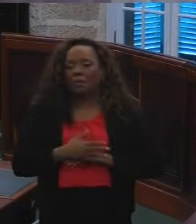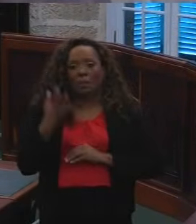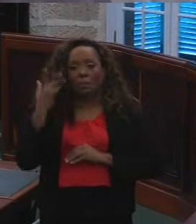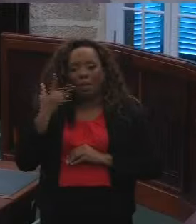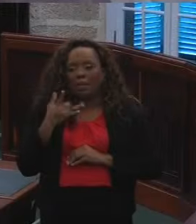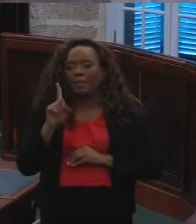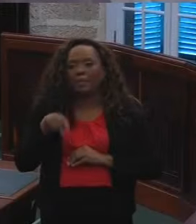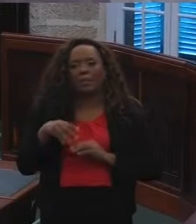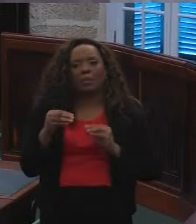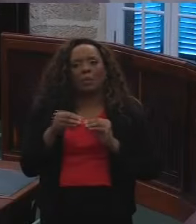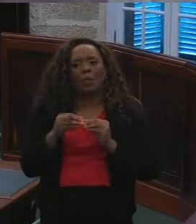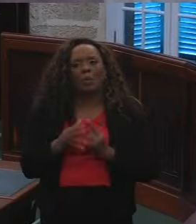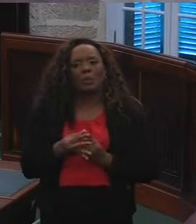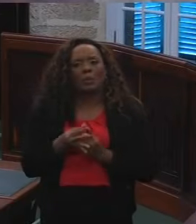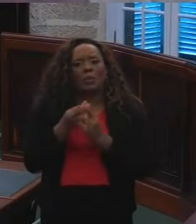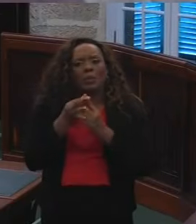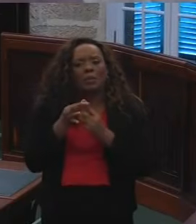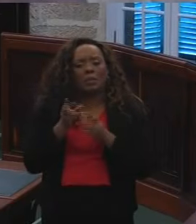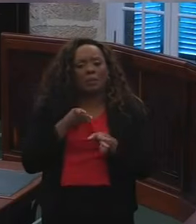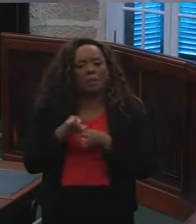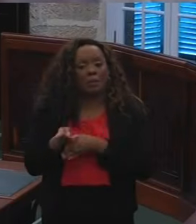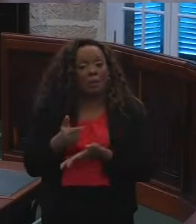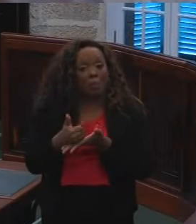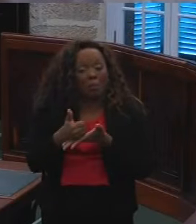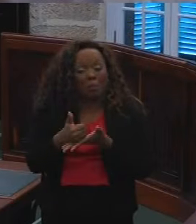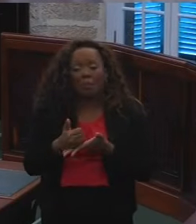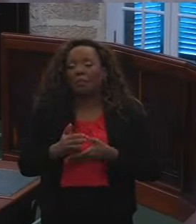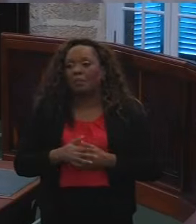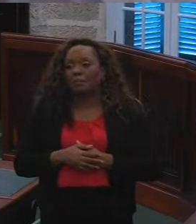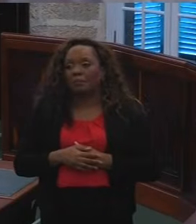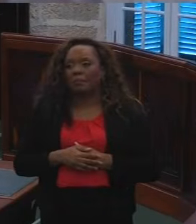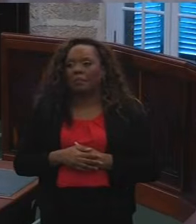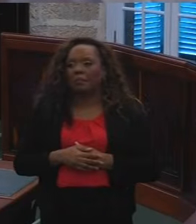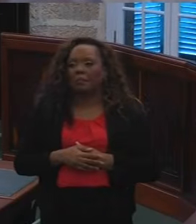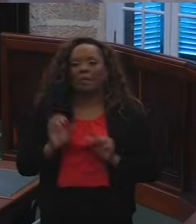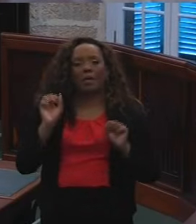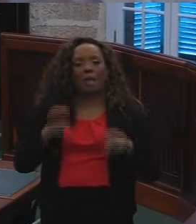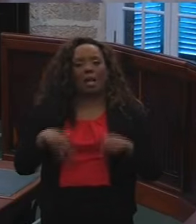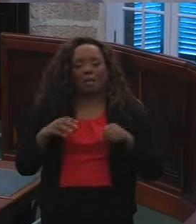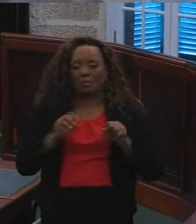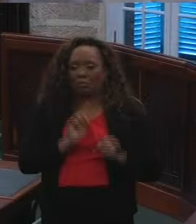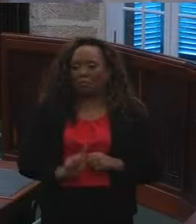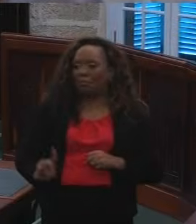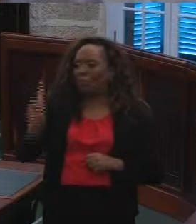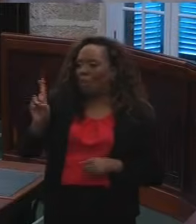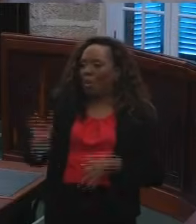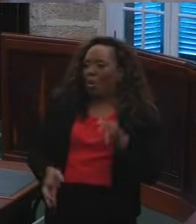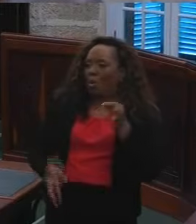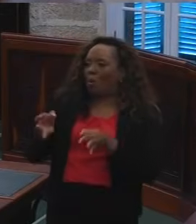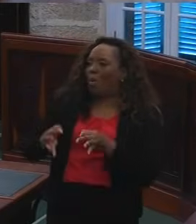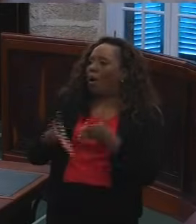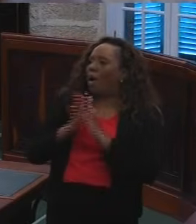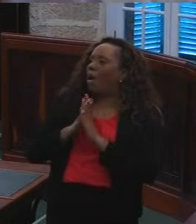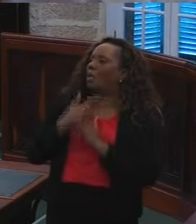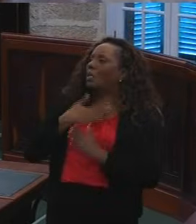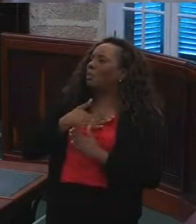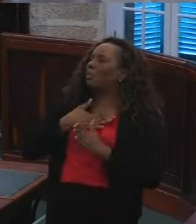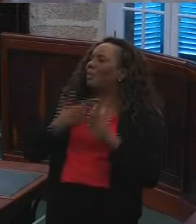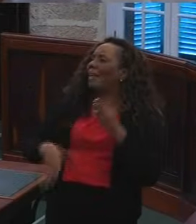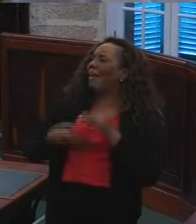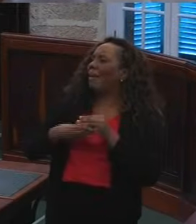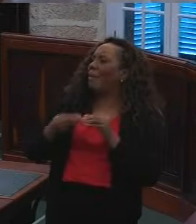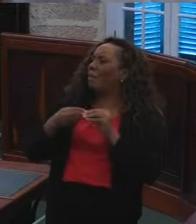of more specialized professional help, then we can go to the court and ask for it to be extended for